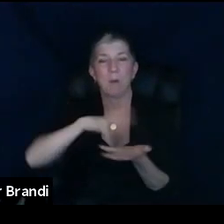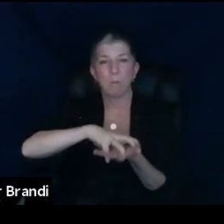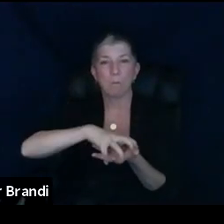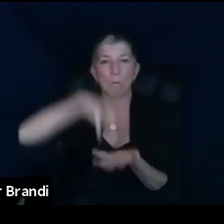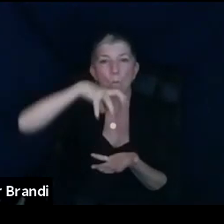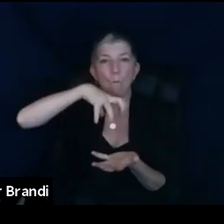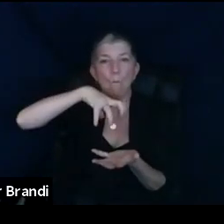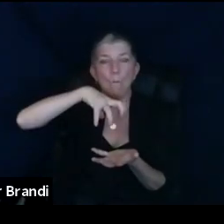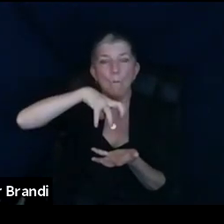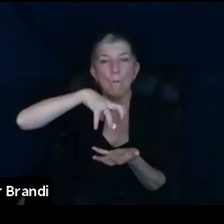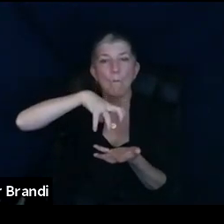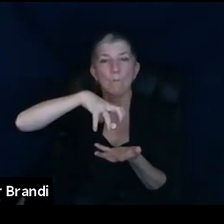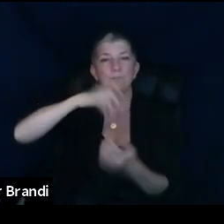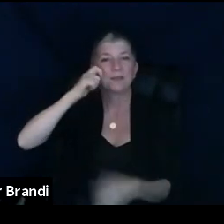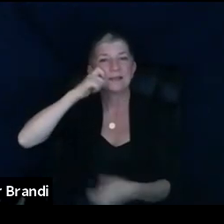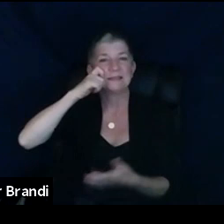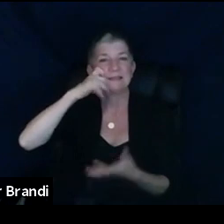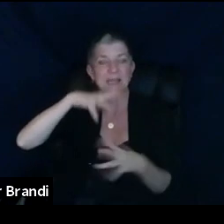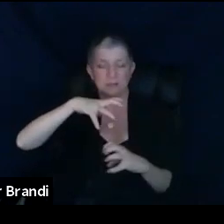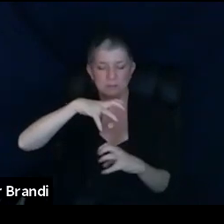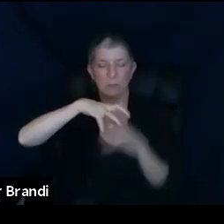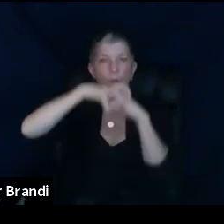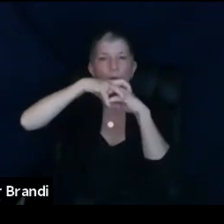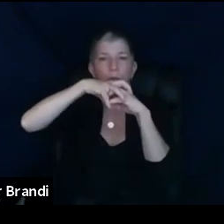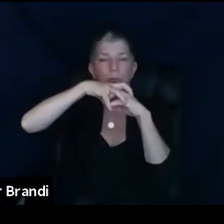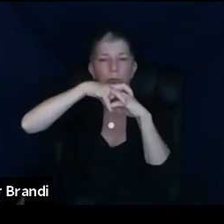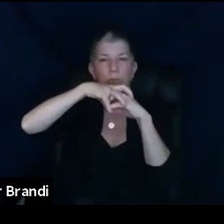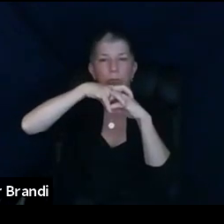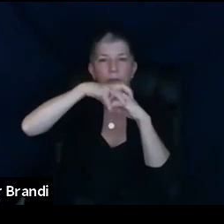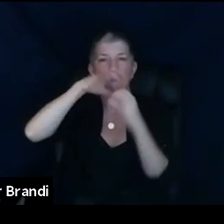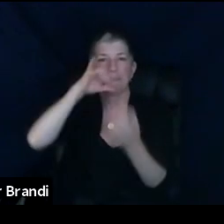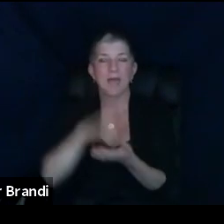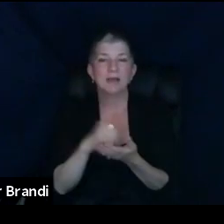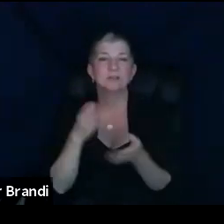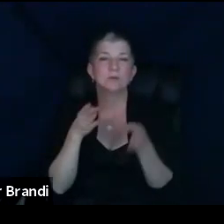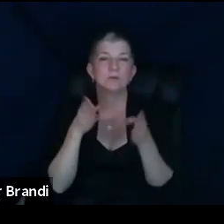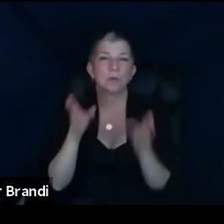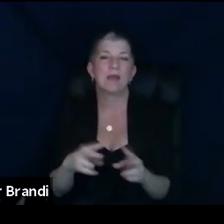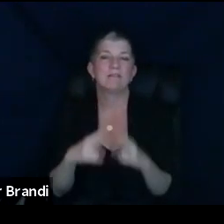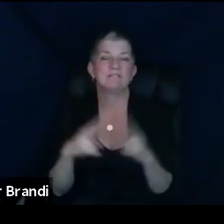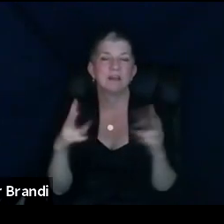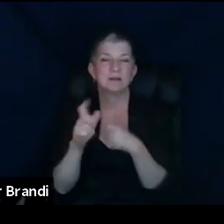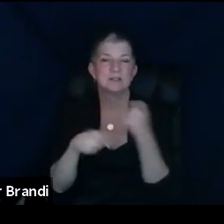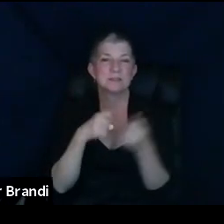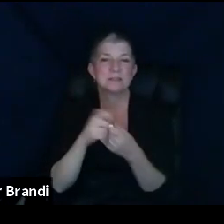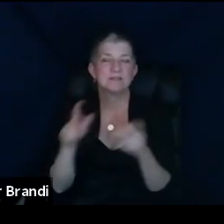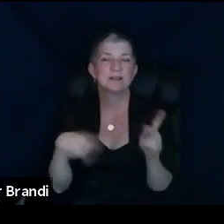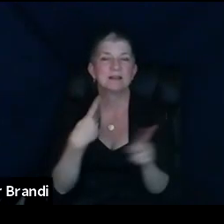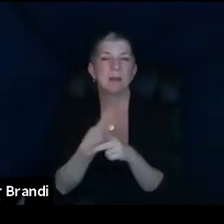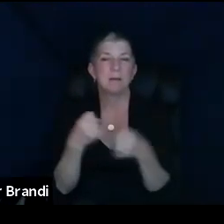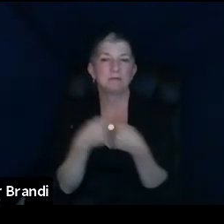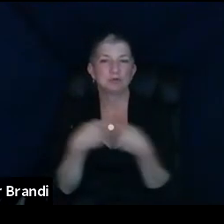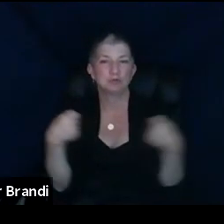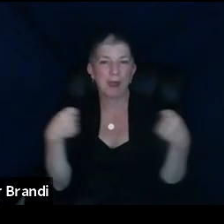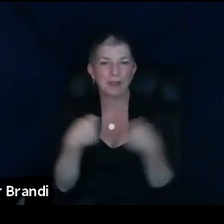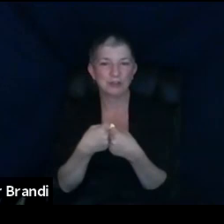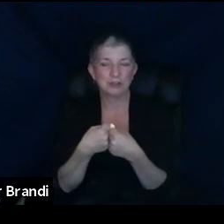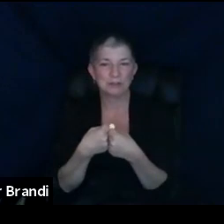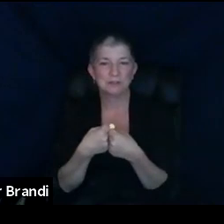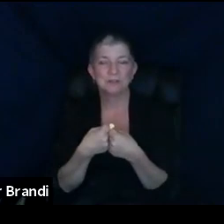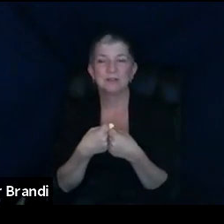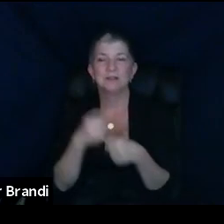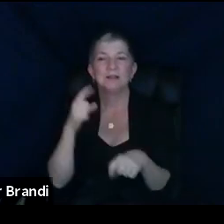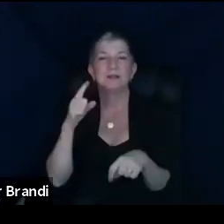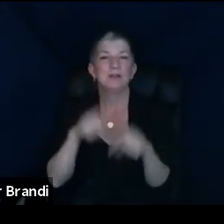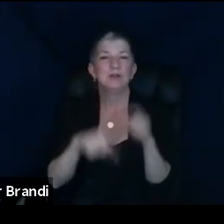your flesh up into the cup. So it's a way of getting a very specific type of stretch that you can't really